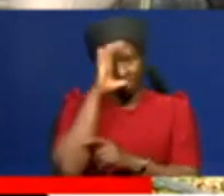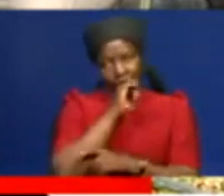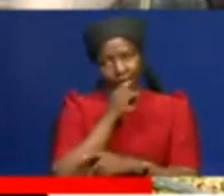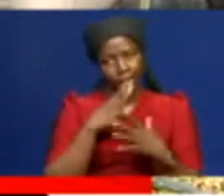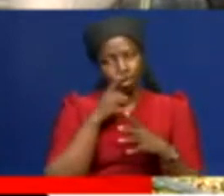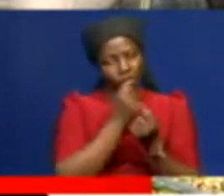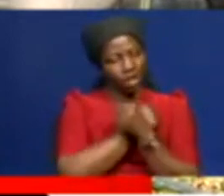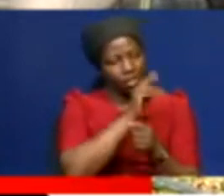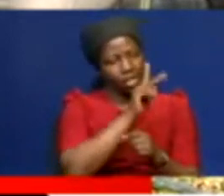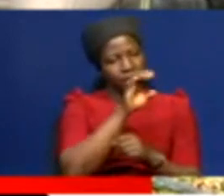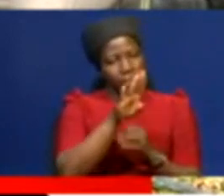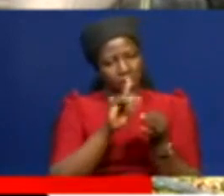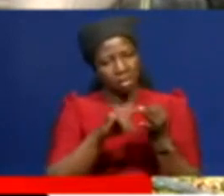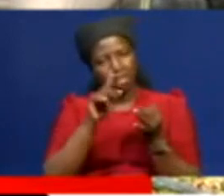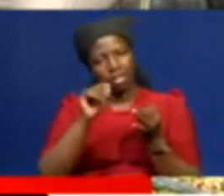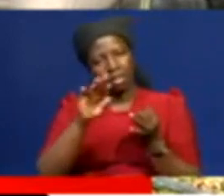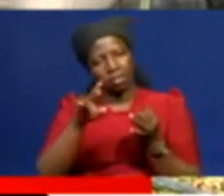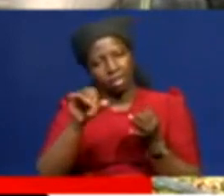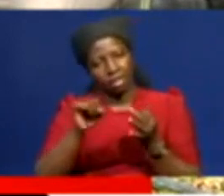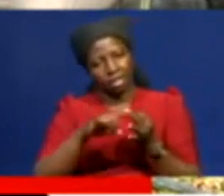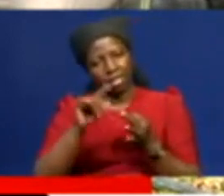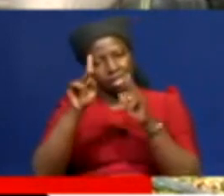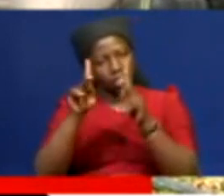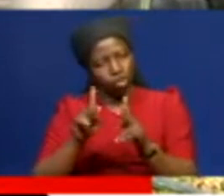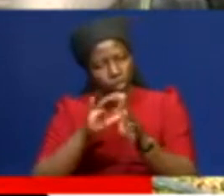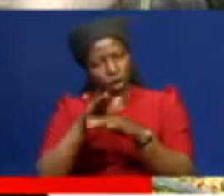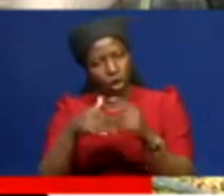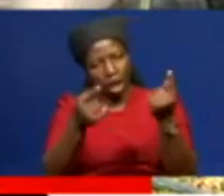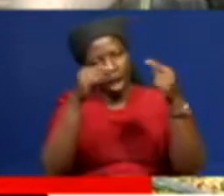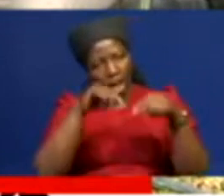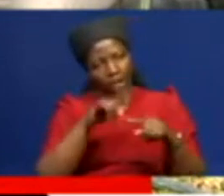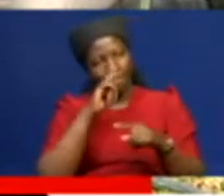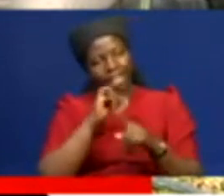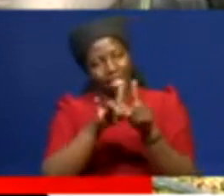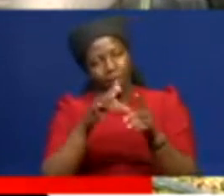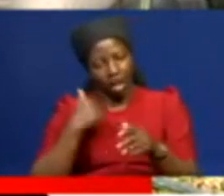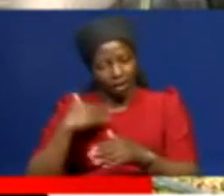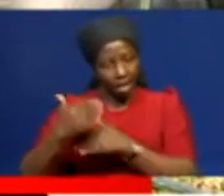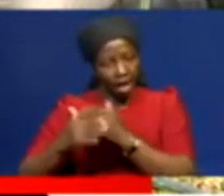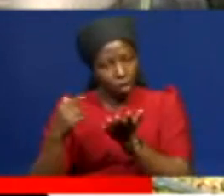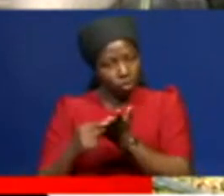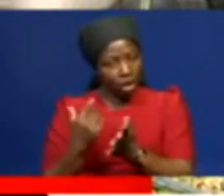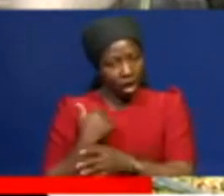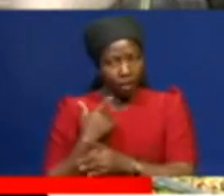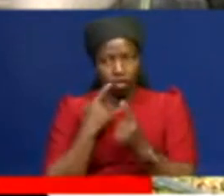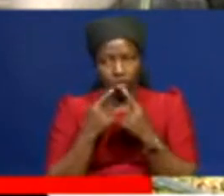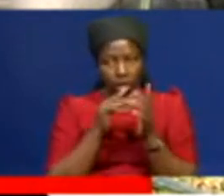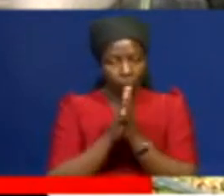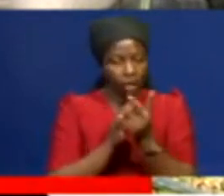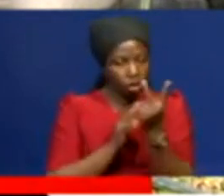Kabras, Kisumu, they're here. Of course, we have our neighbors, Uganda. We've already reached out to Heathens and